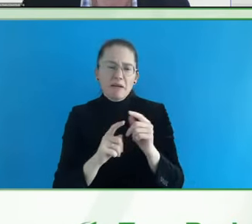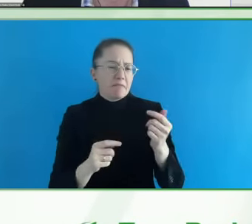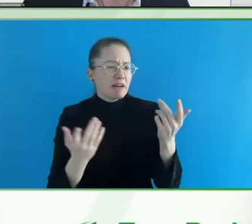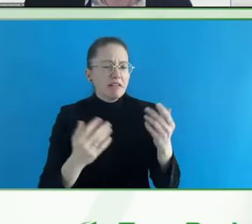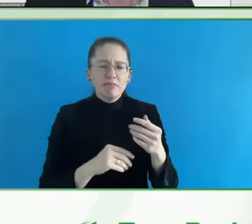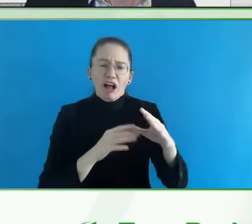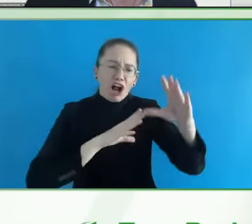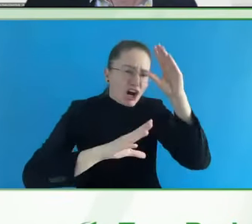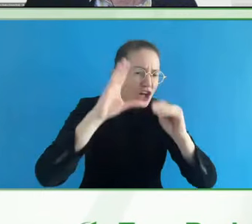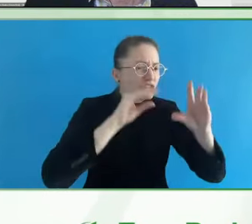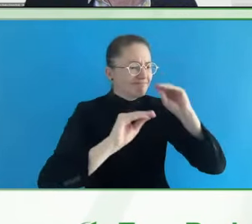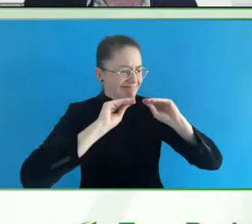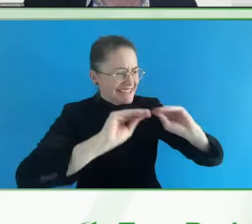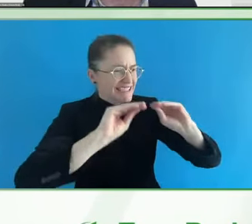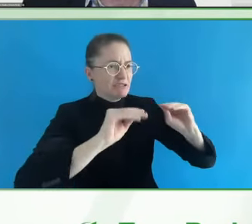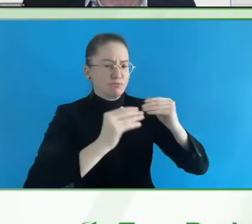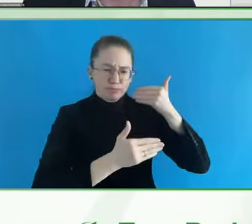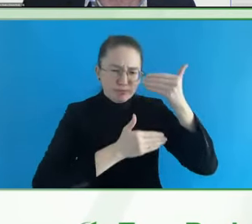barriers.